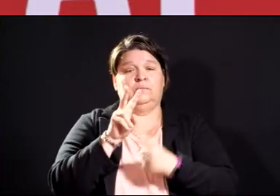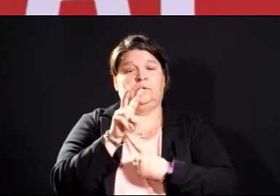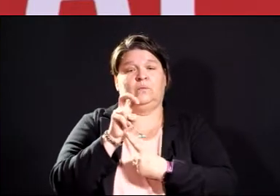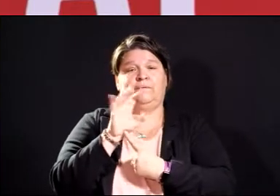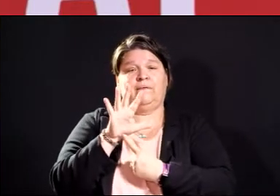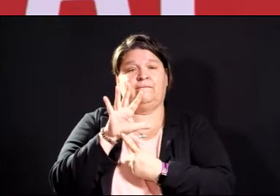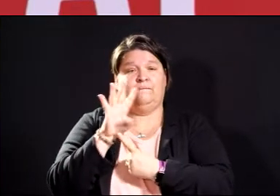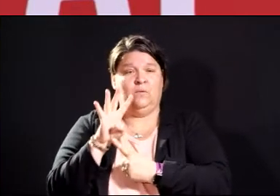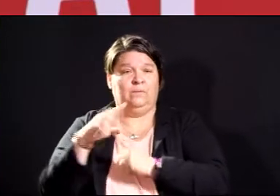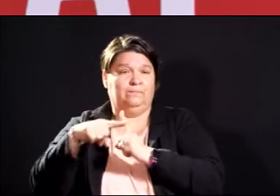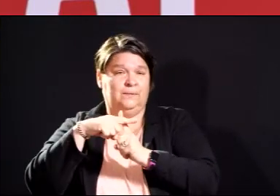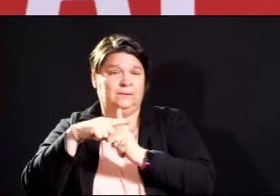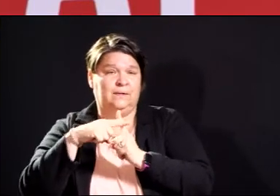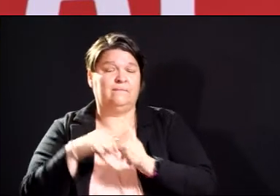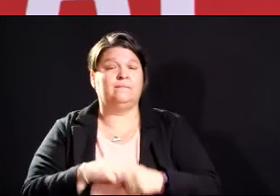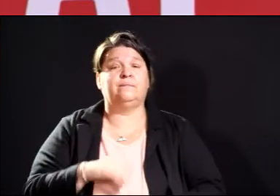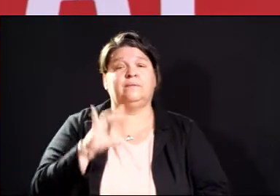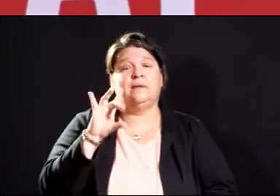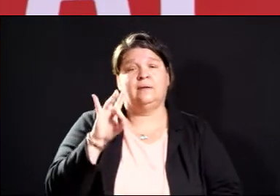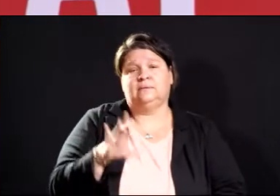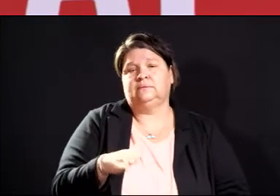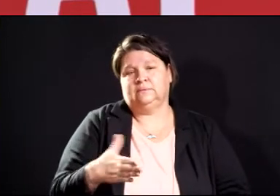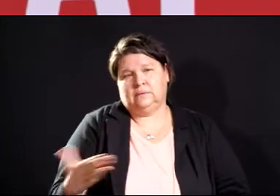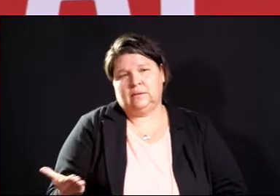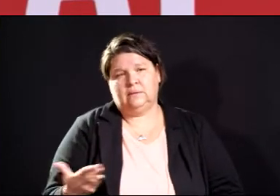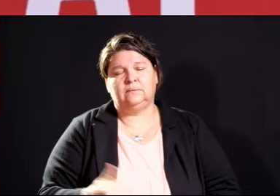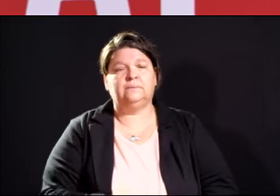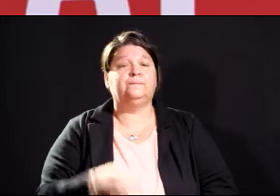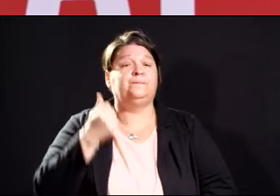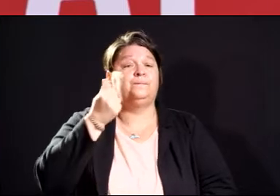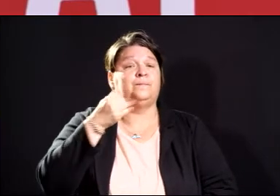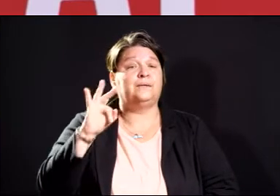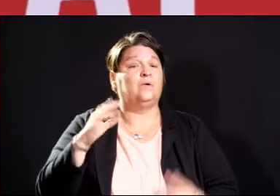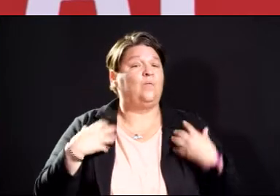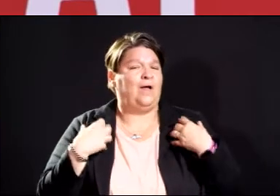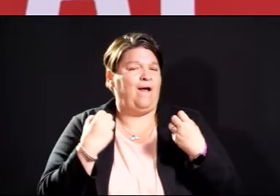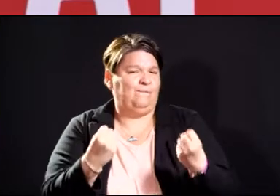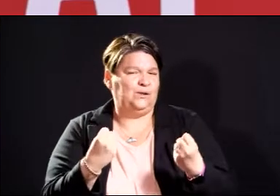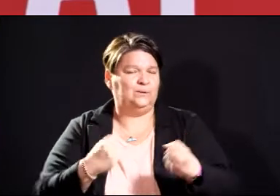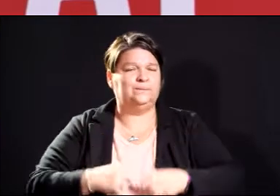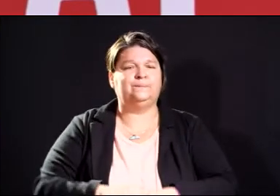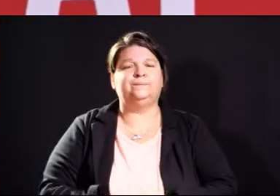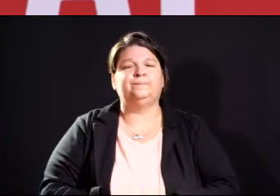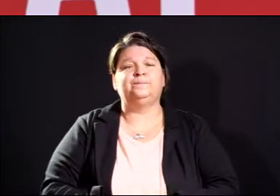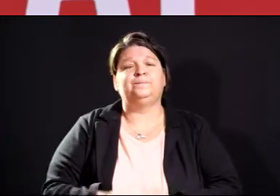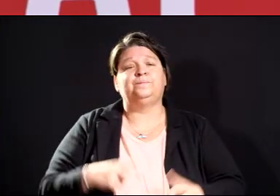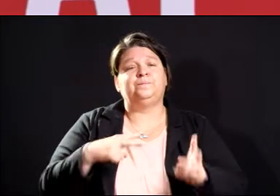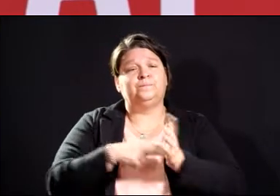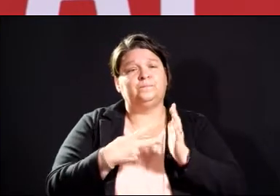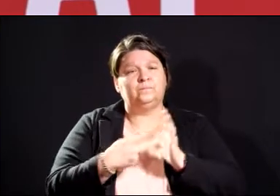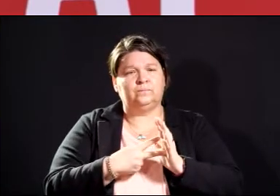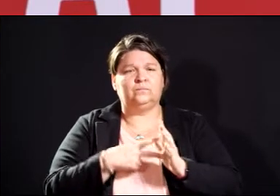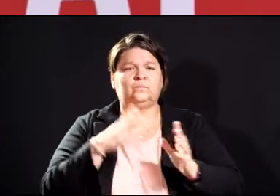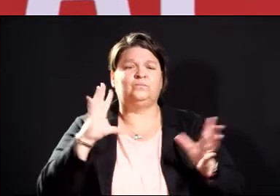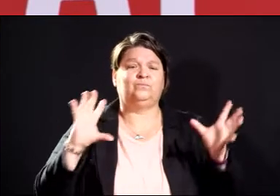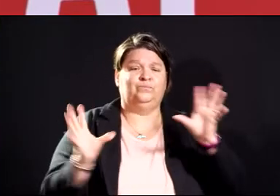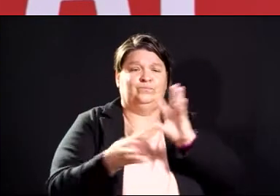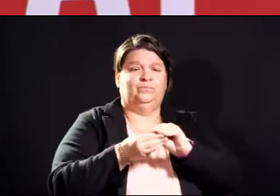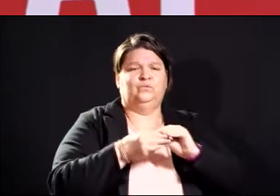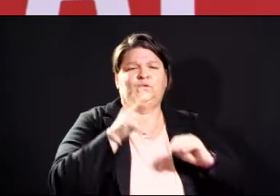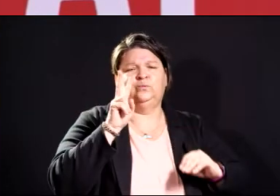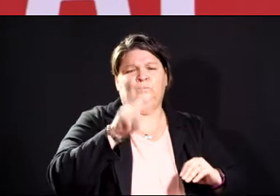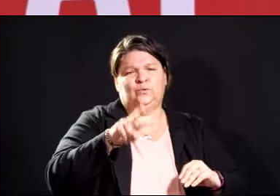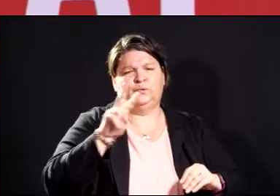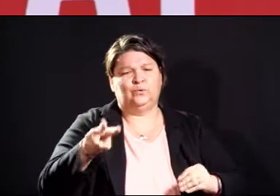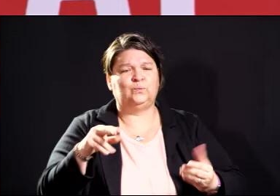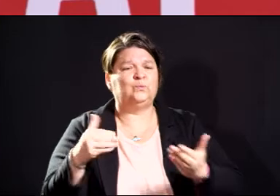fatalities, and 19 recovered. That's 22 new positive cases just last night